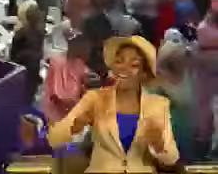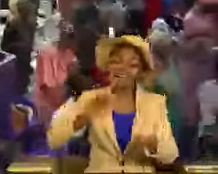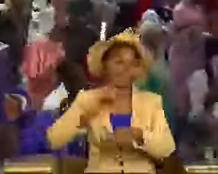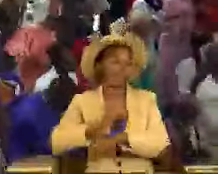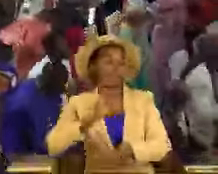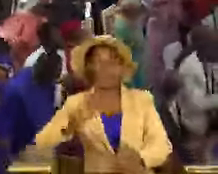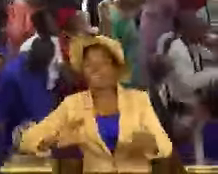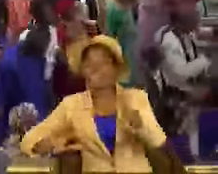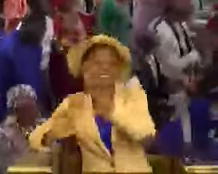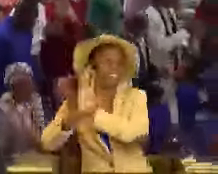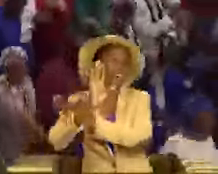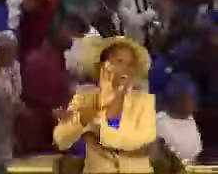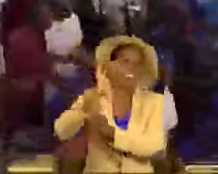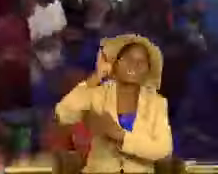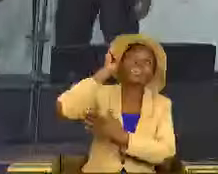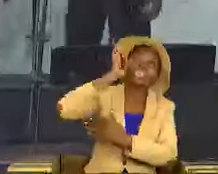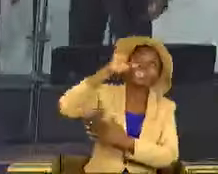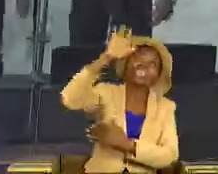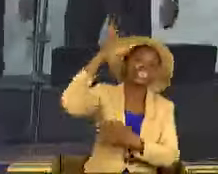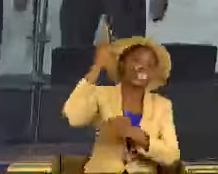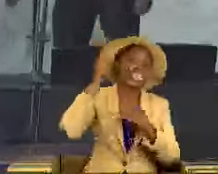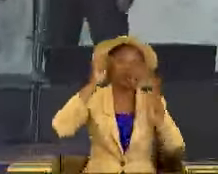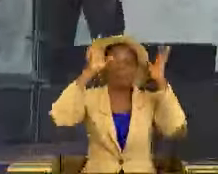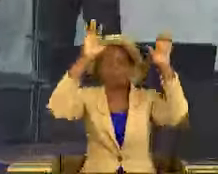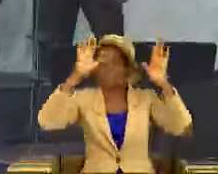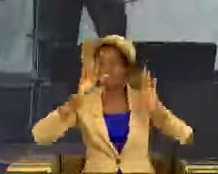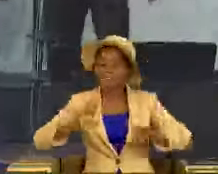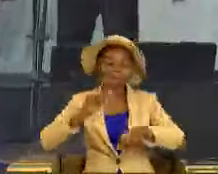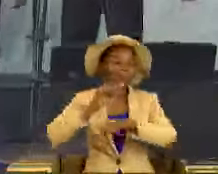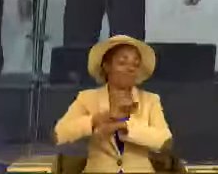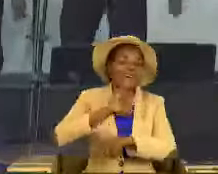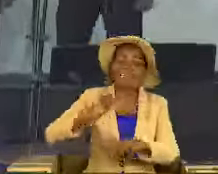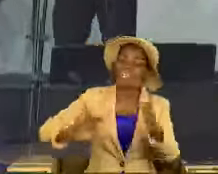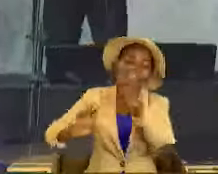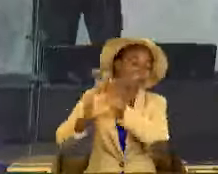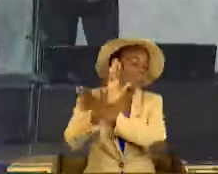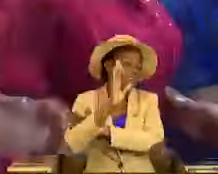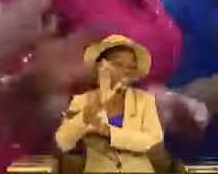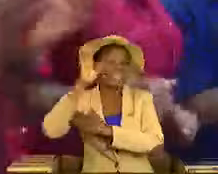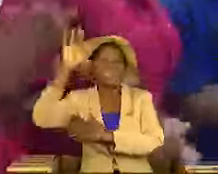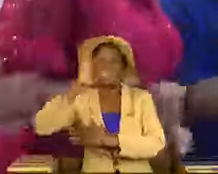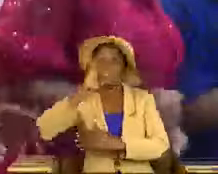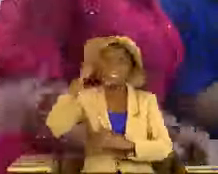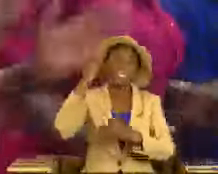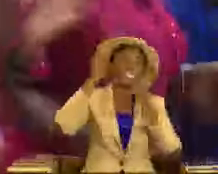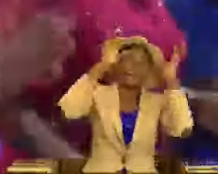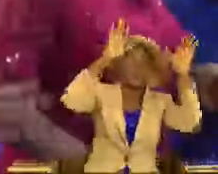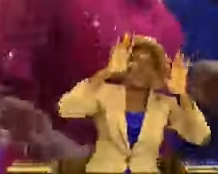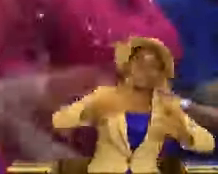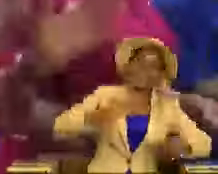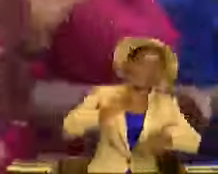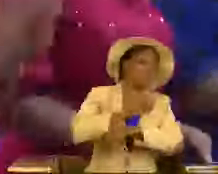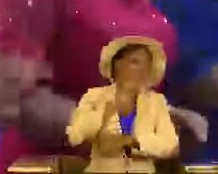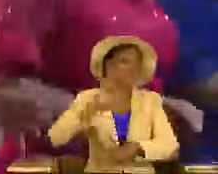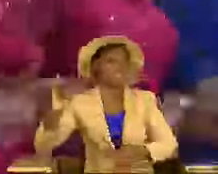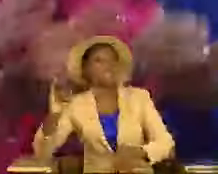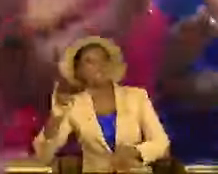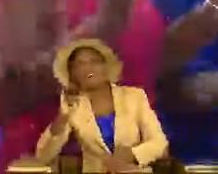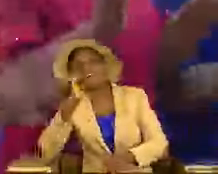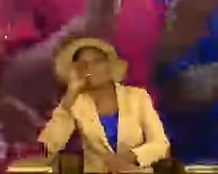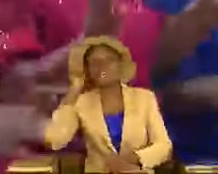working God hallelujah a miracle working God it's a miracle working